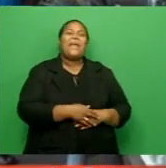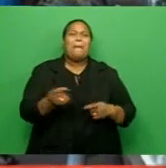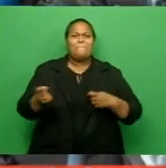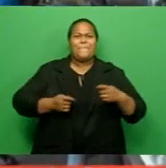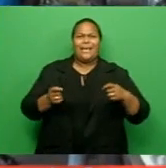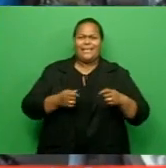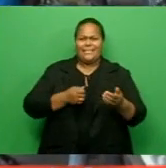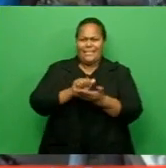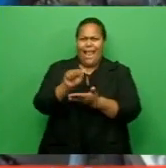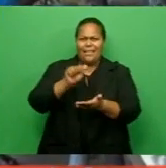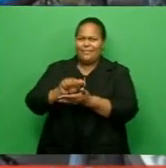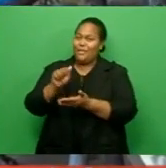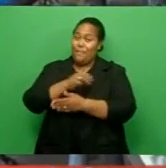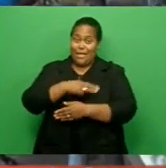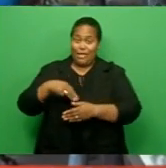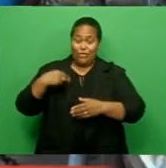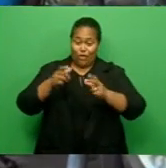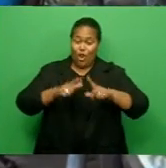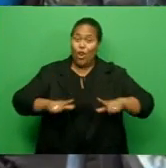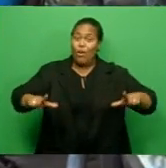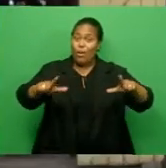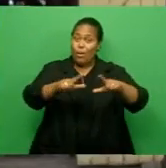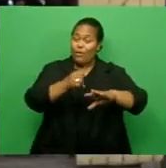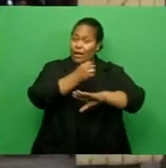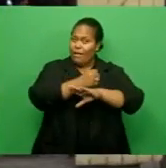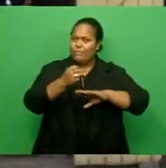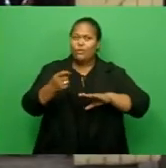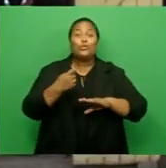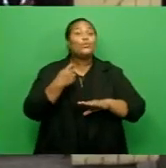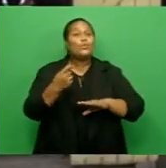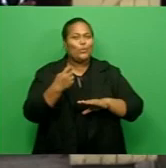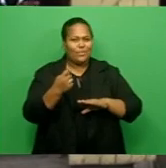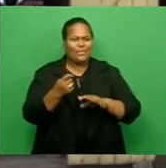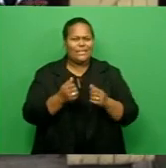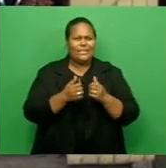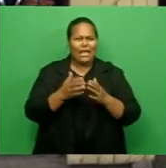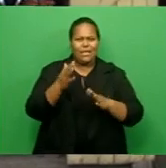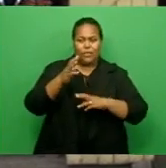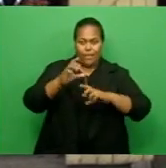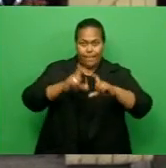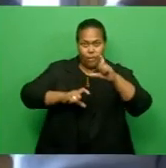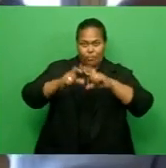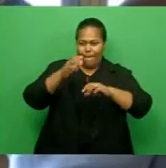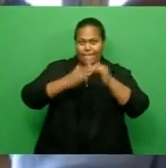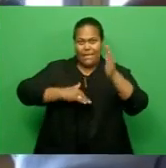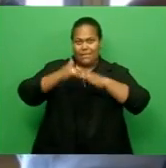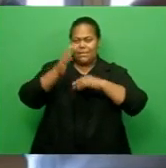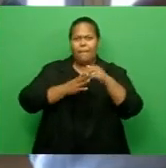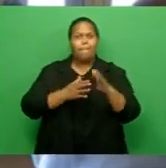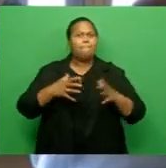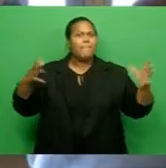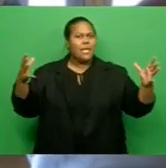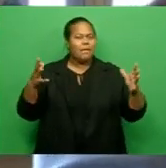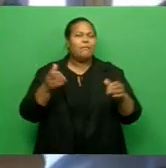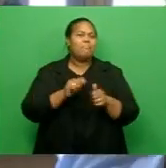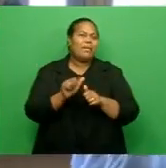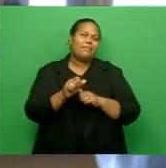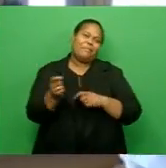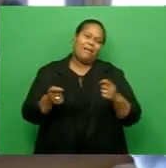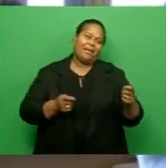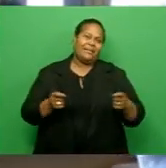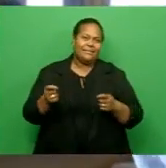of Local Government will soon start construction of a bigger and better market. We intend to start the